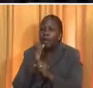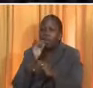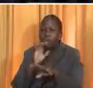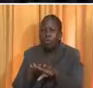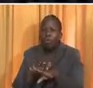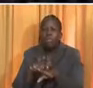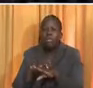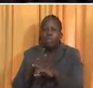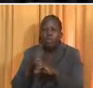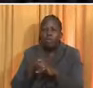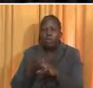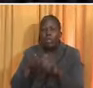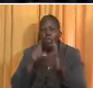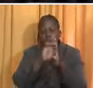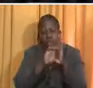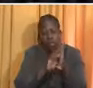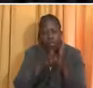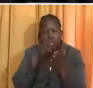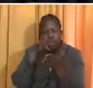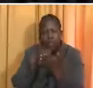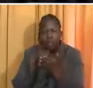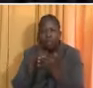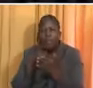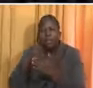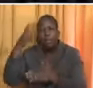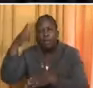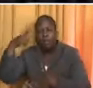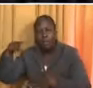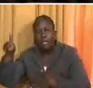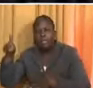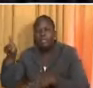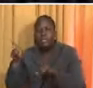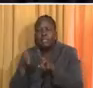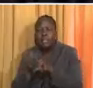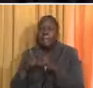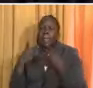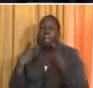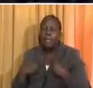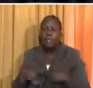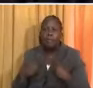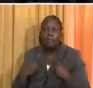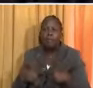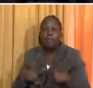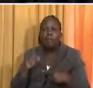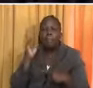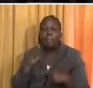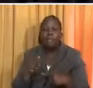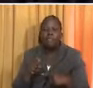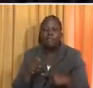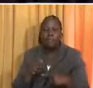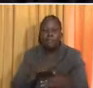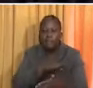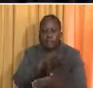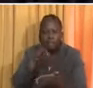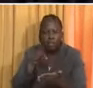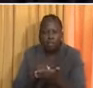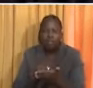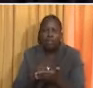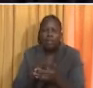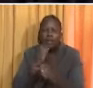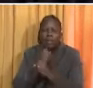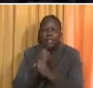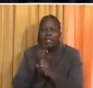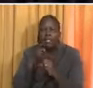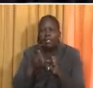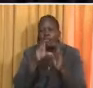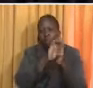since the Constitution embodies the will and aspirations of the people, they must be central to its amendment,